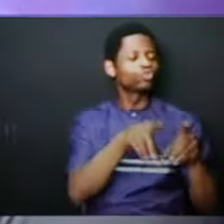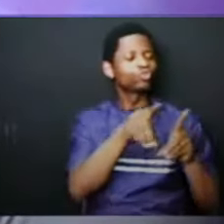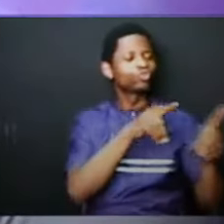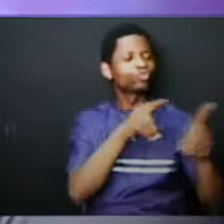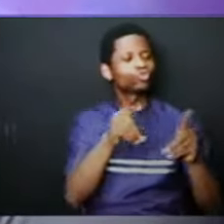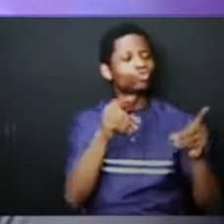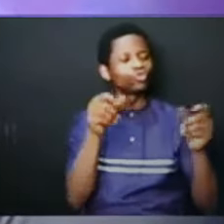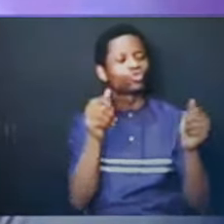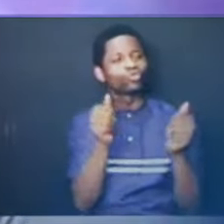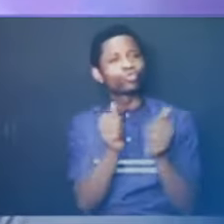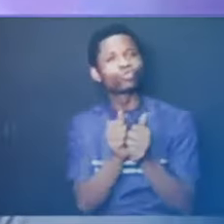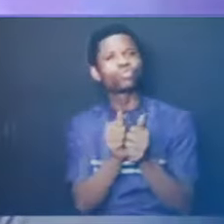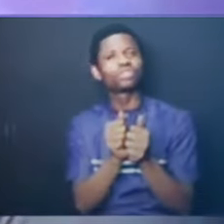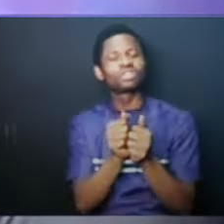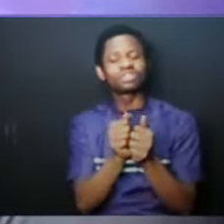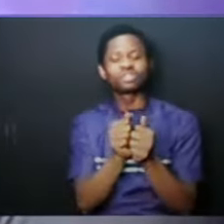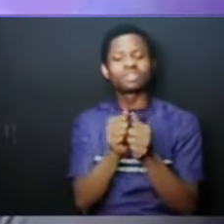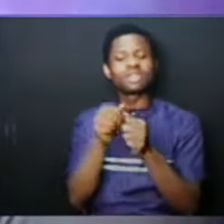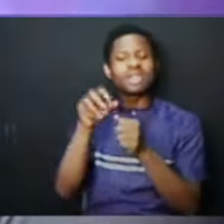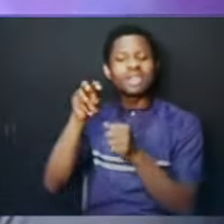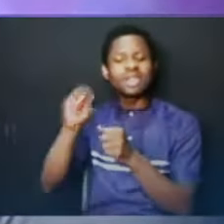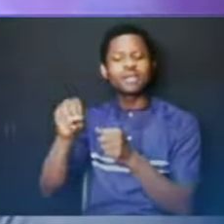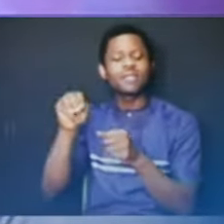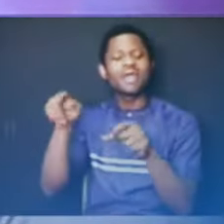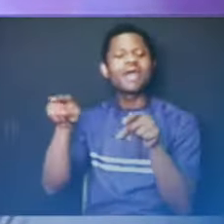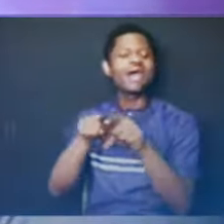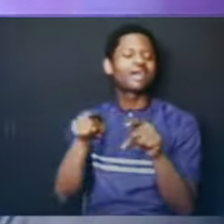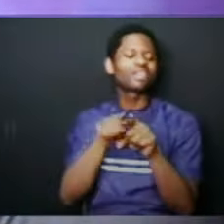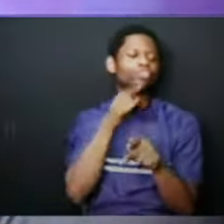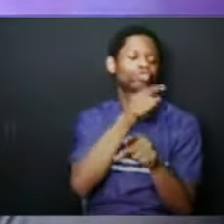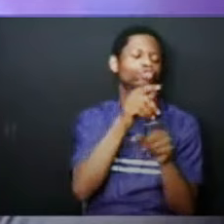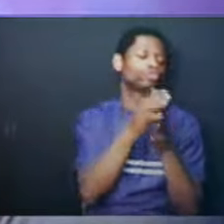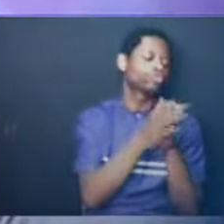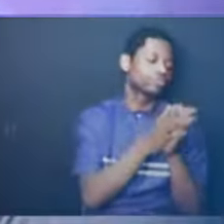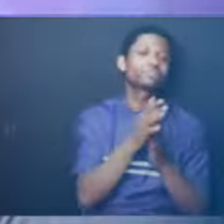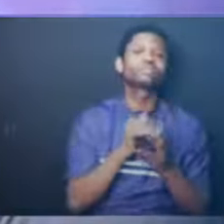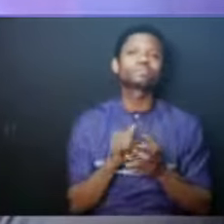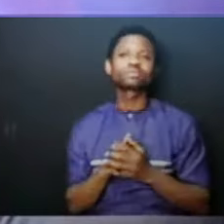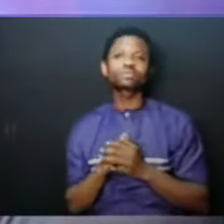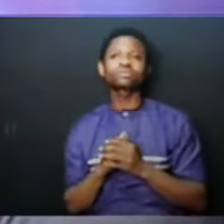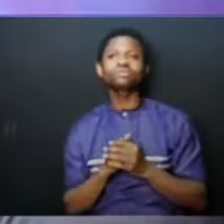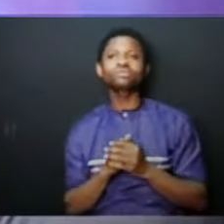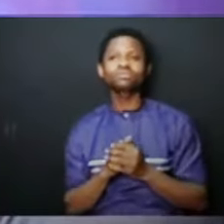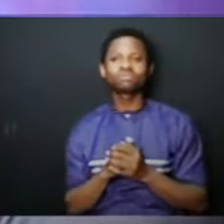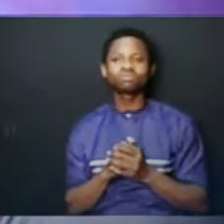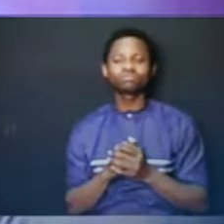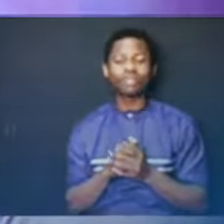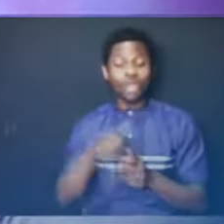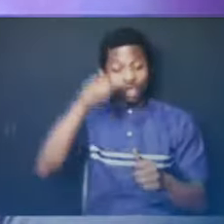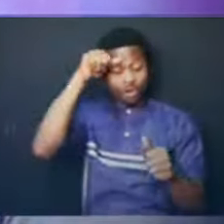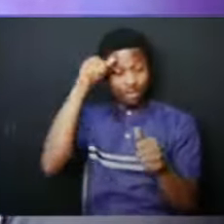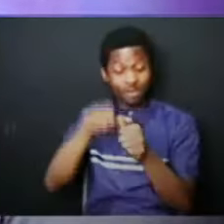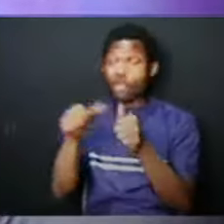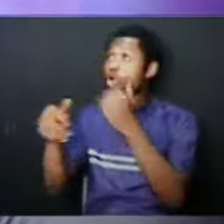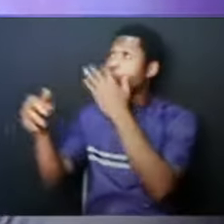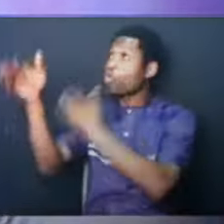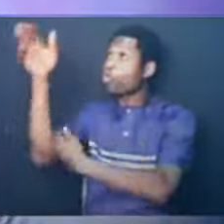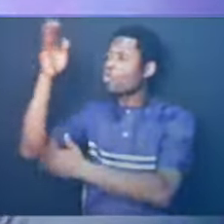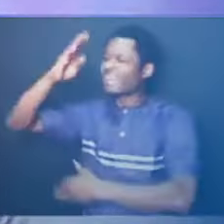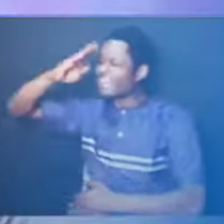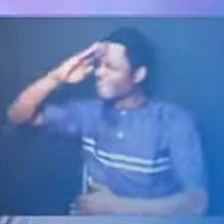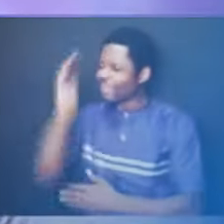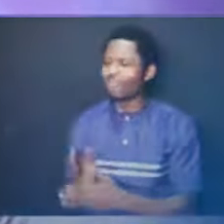to do with as you wish. See, God will never put your enemy in your power for you to